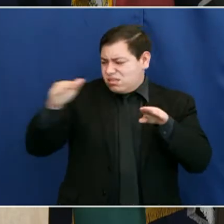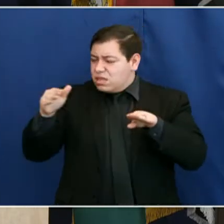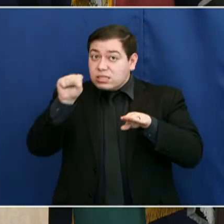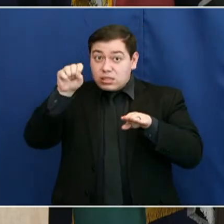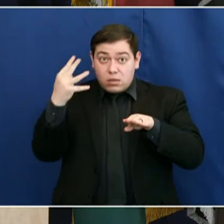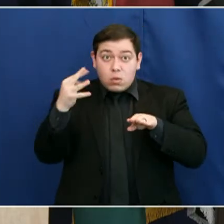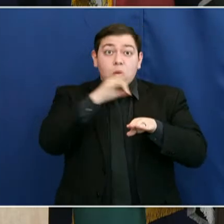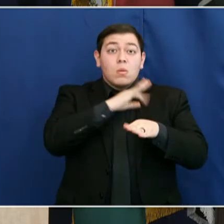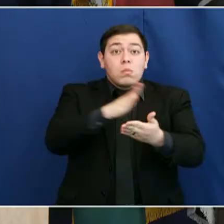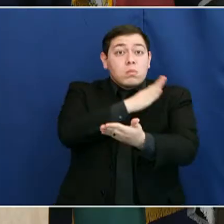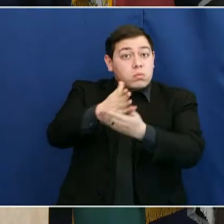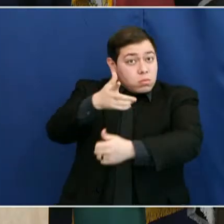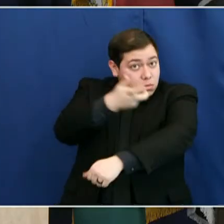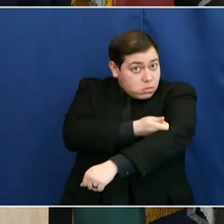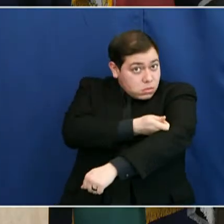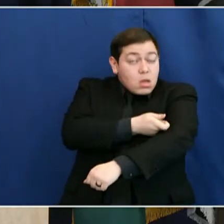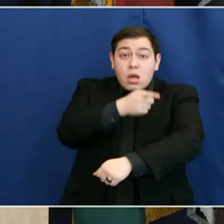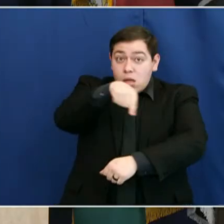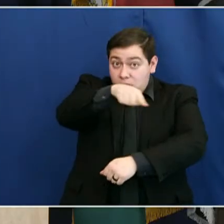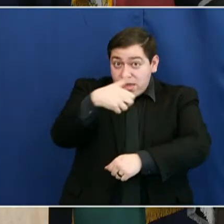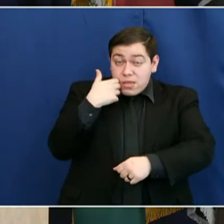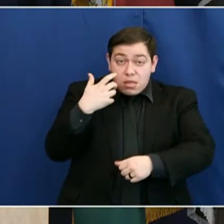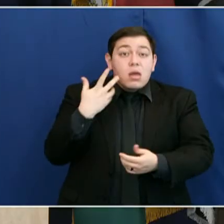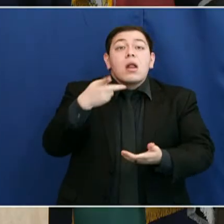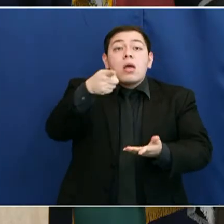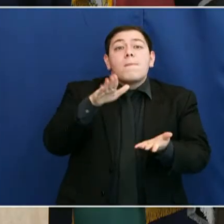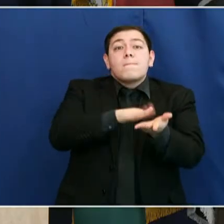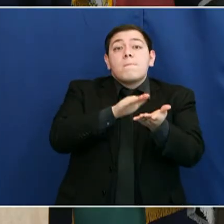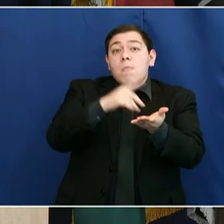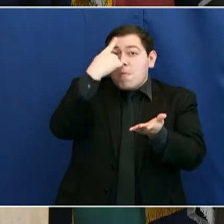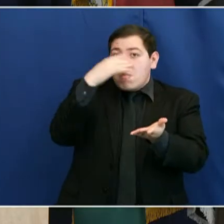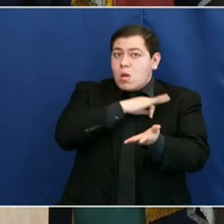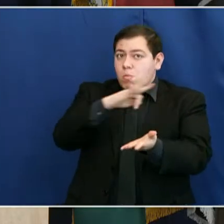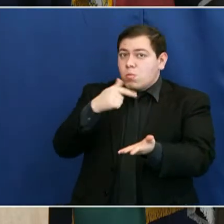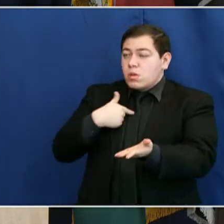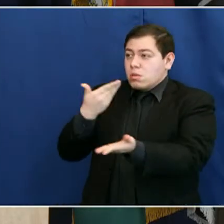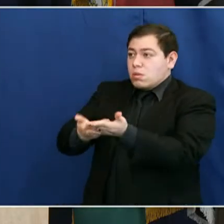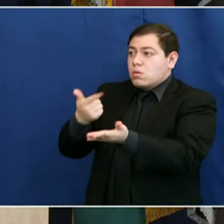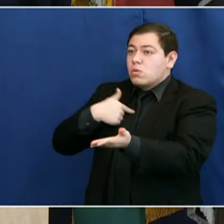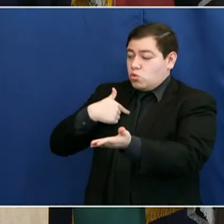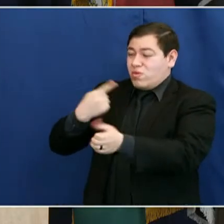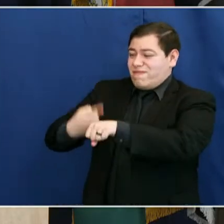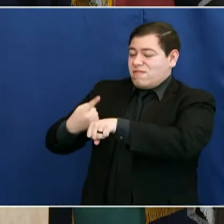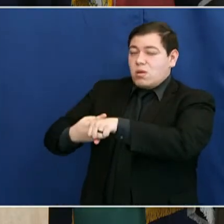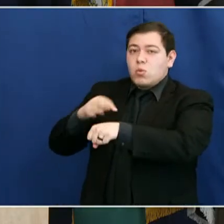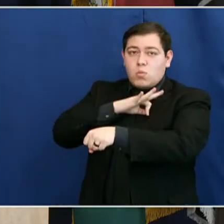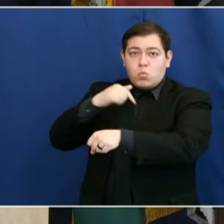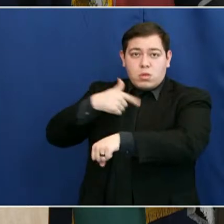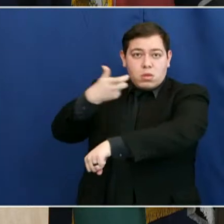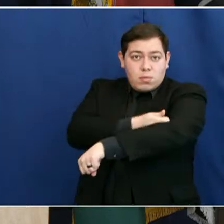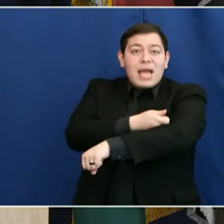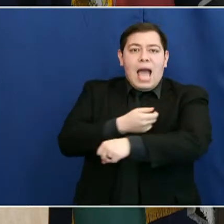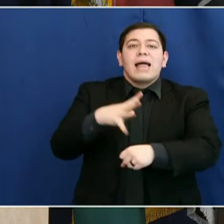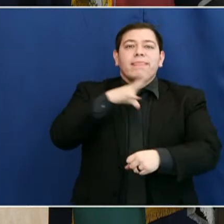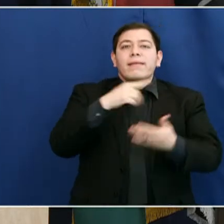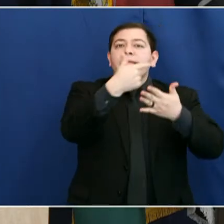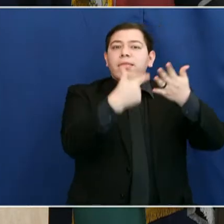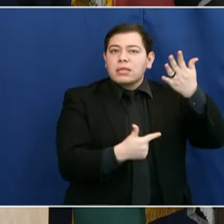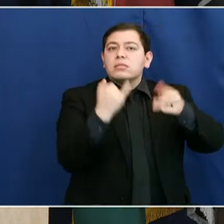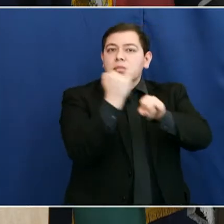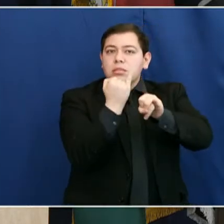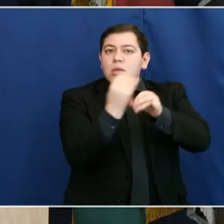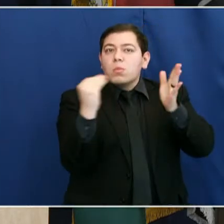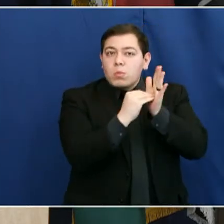los documentos para no solamente qué ocupan para comprobar para poder tener acceso a la vacuna, pero también para poder hacer